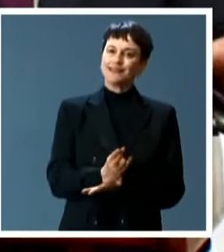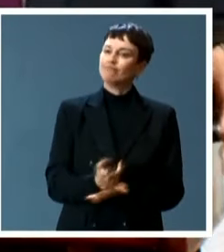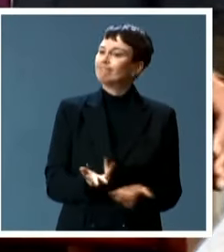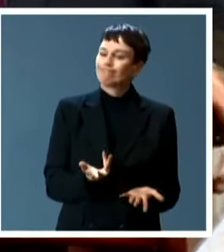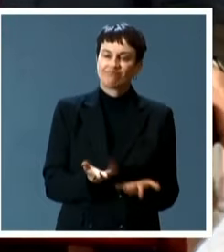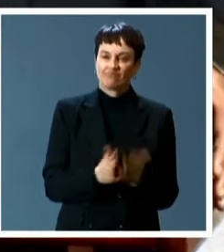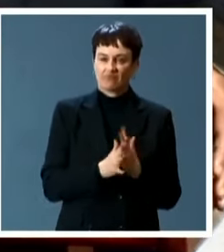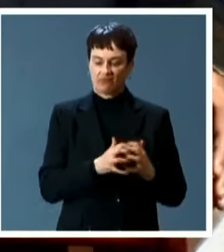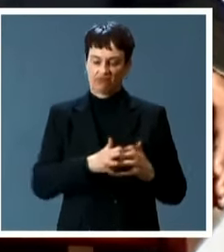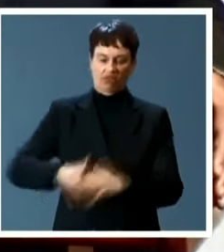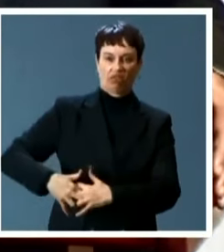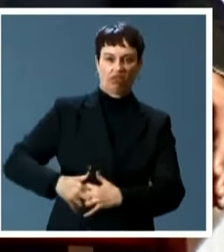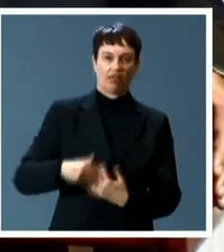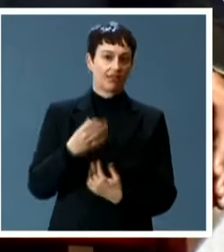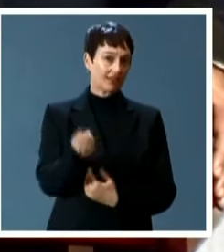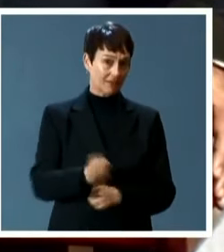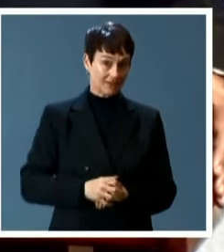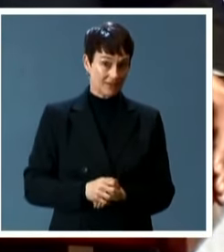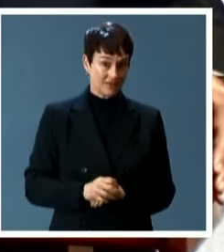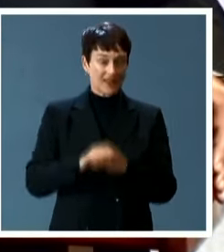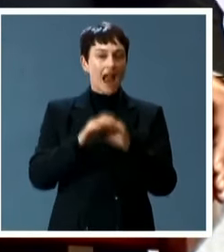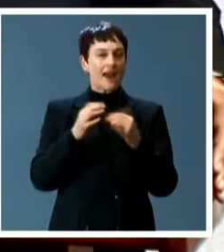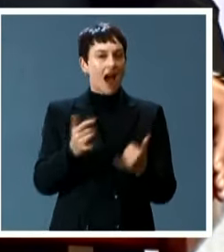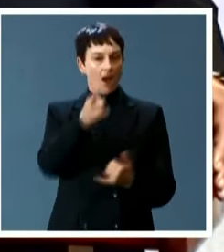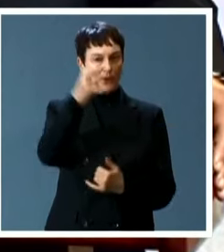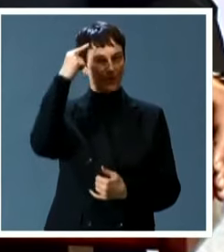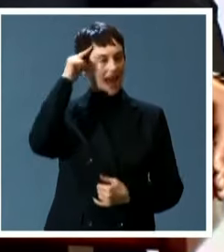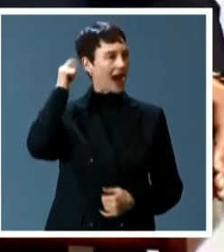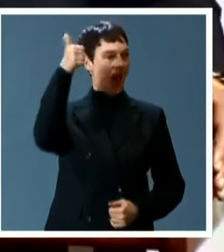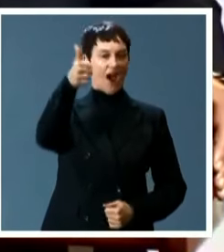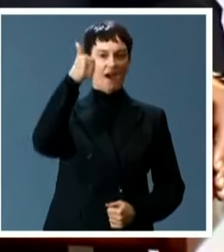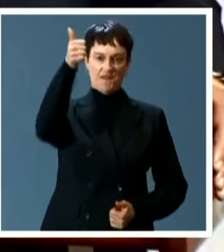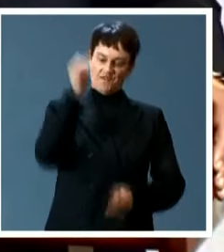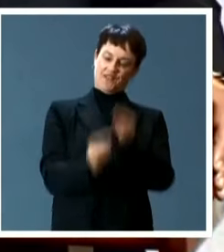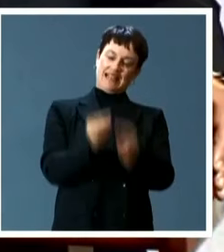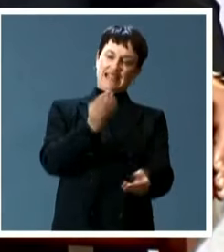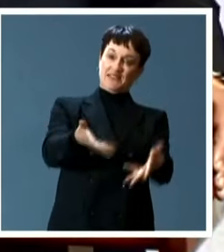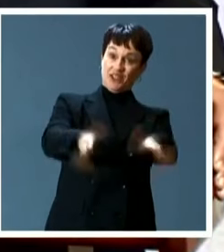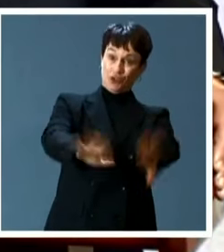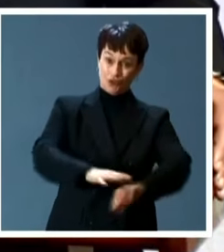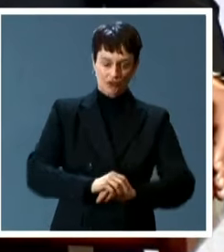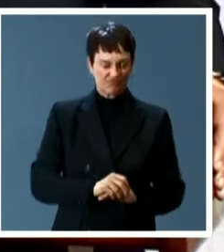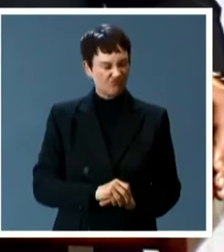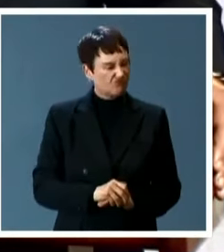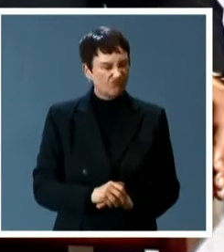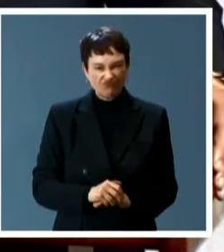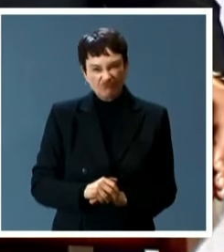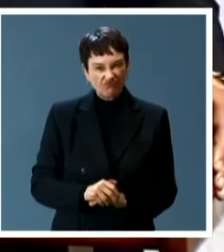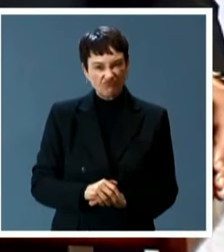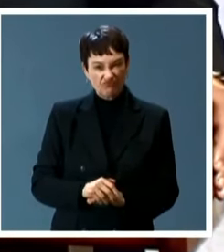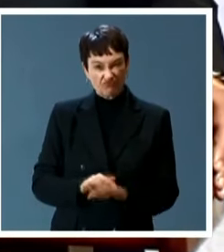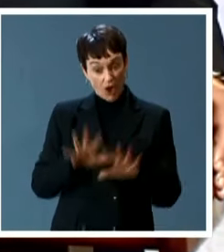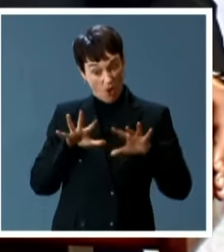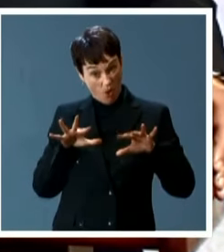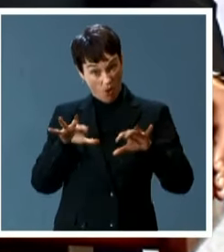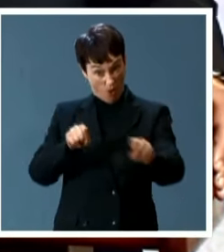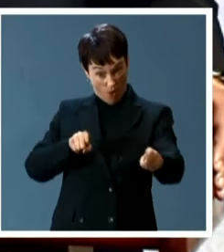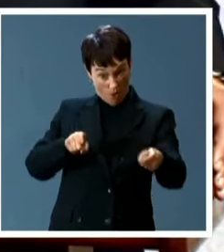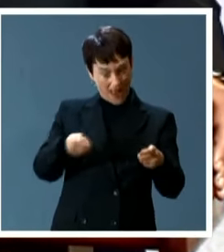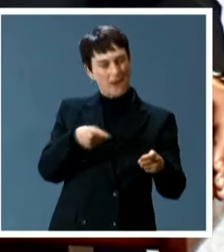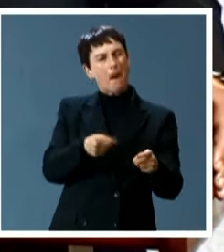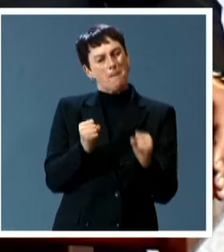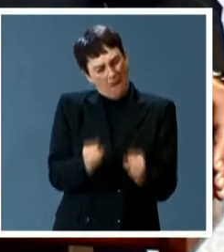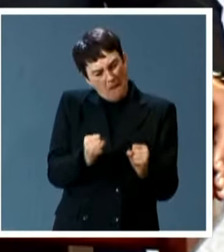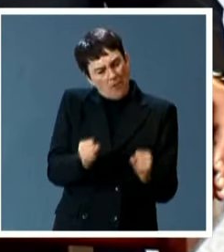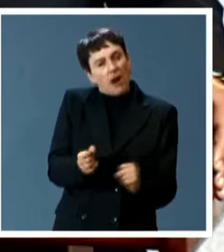decolonization swept the world. But let's not fool ourselves. The legacy of colonialism still reverberates. We